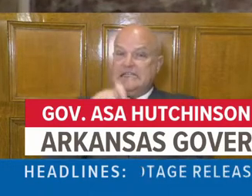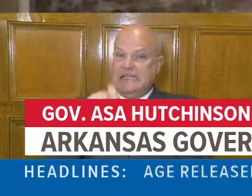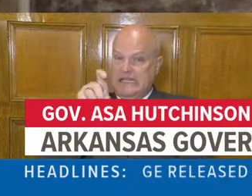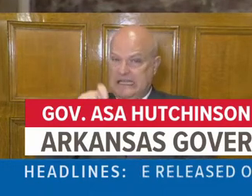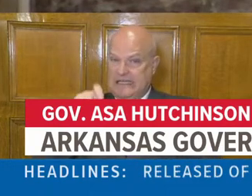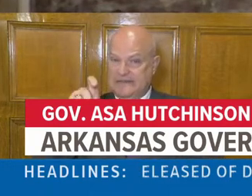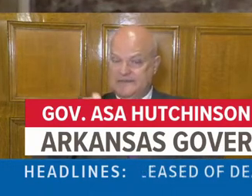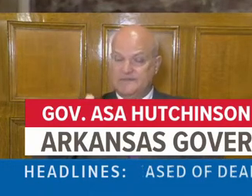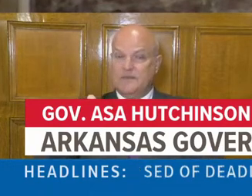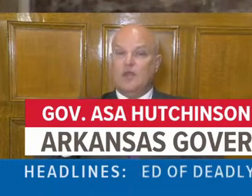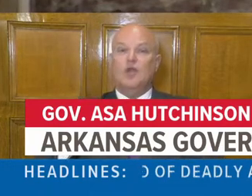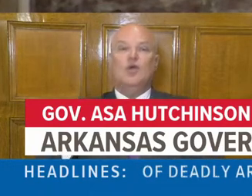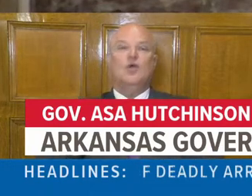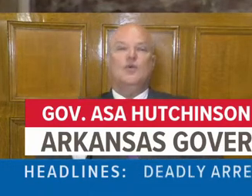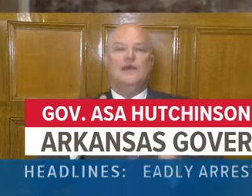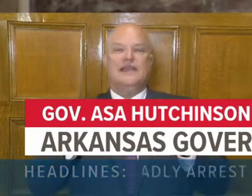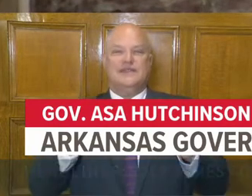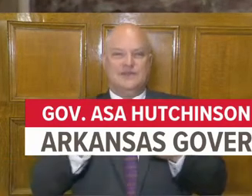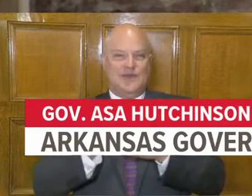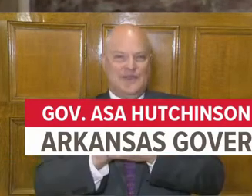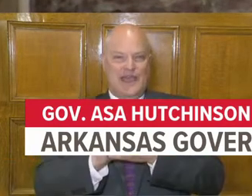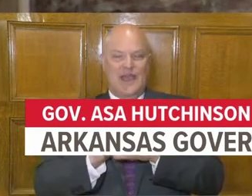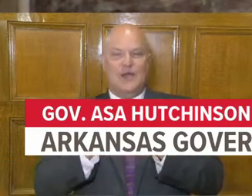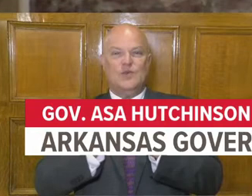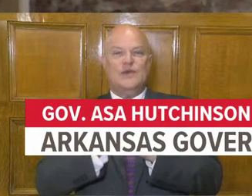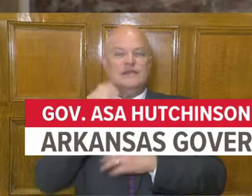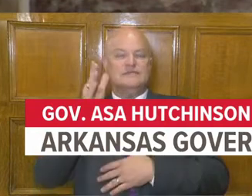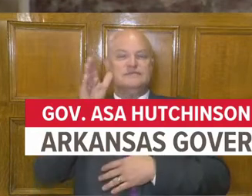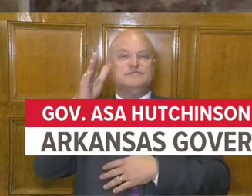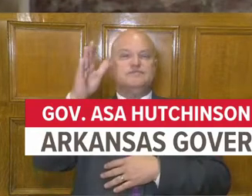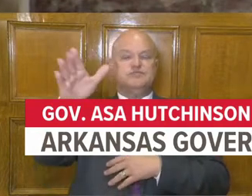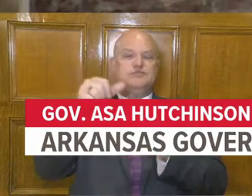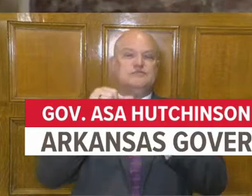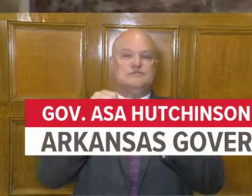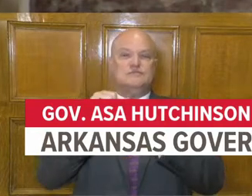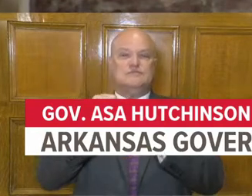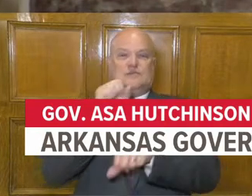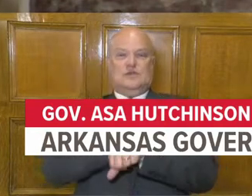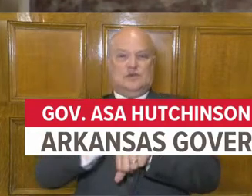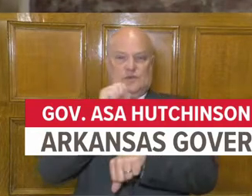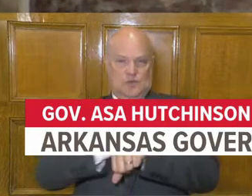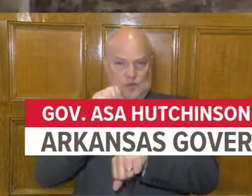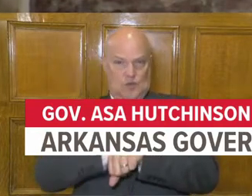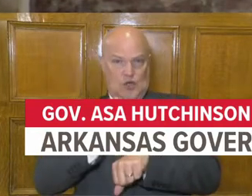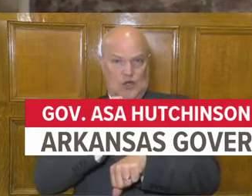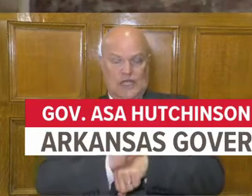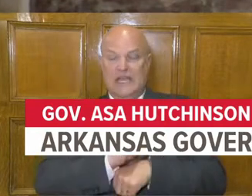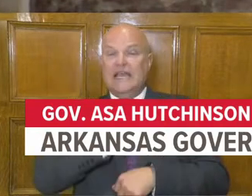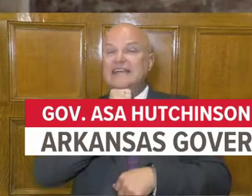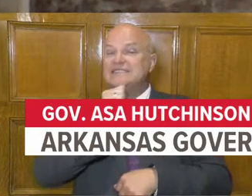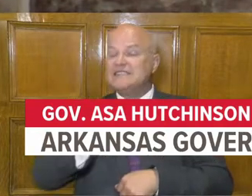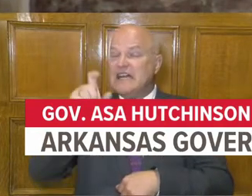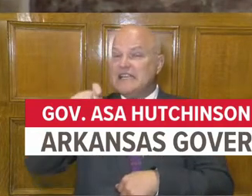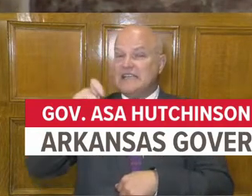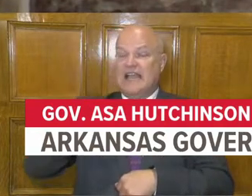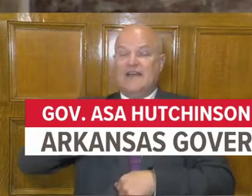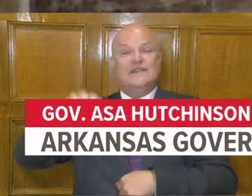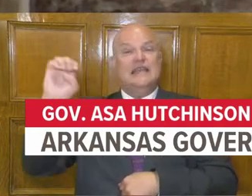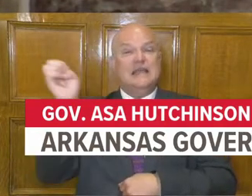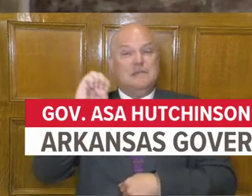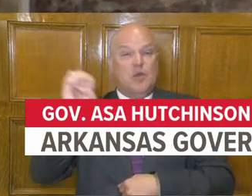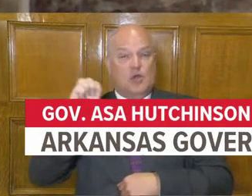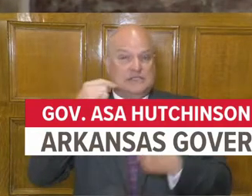out. We can do this in terms of a long-term maintenance of effort, and it is not necessary to have the